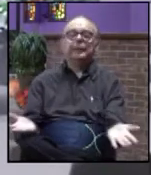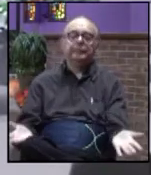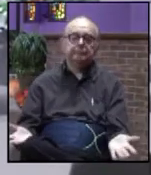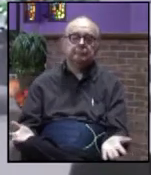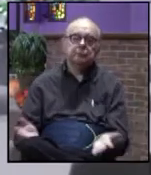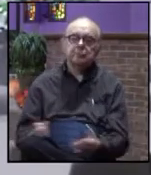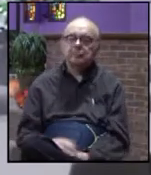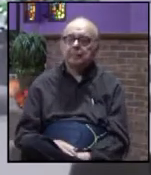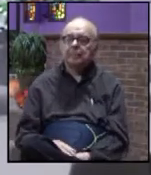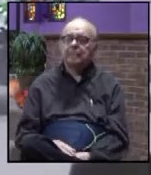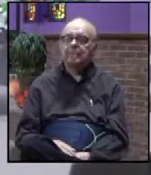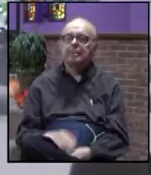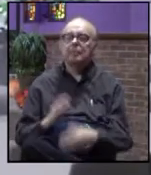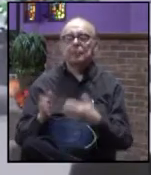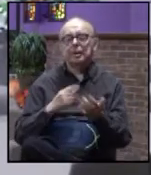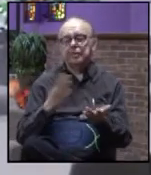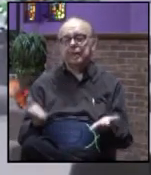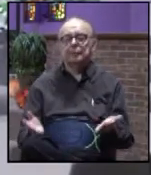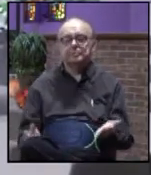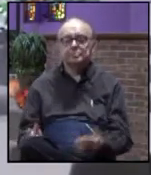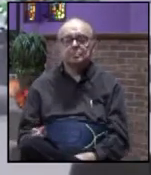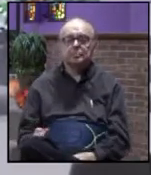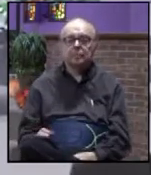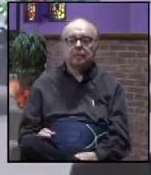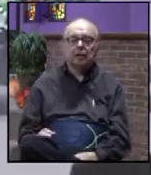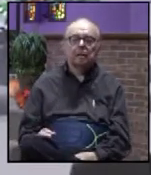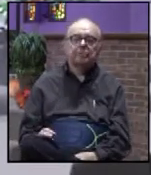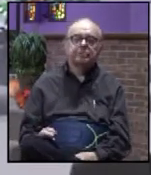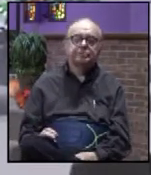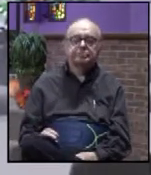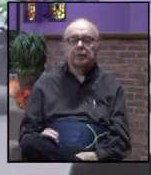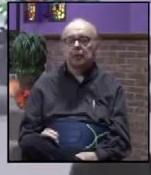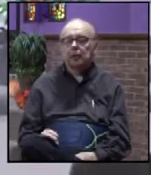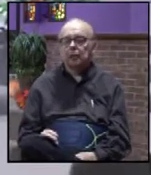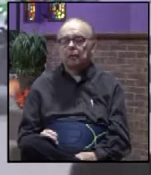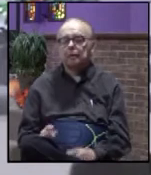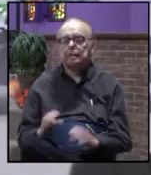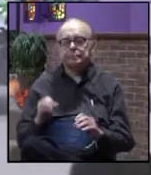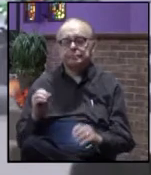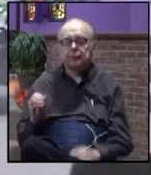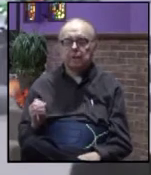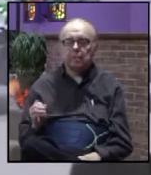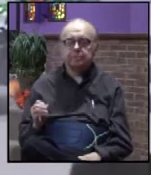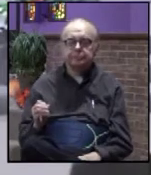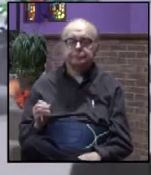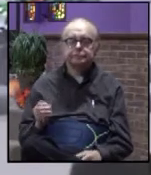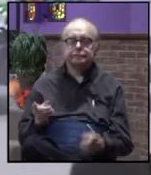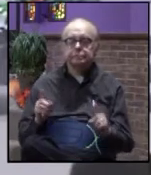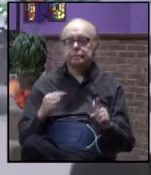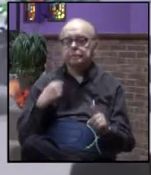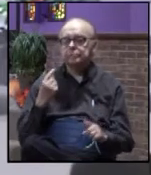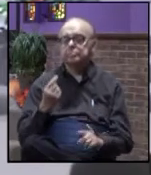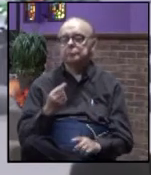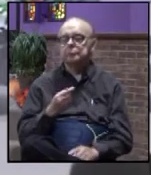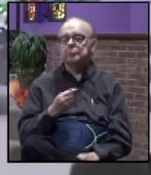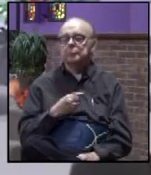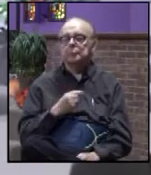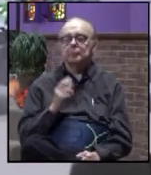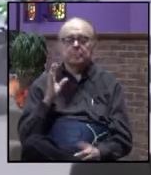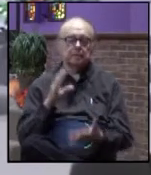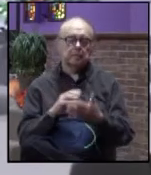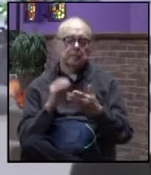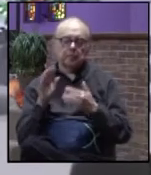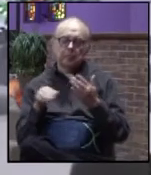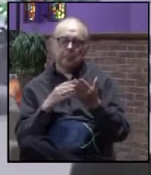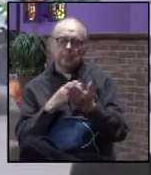put something else next to it and go from there. So when we learn all